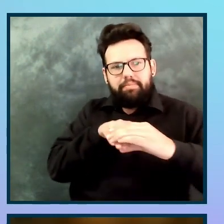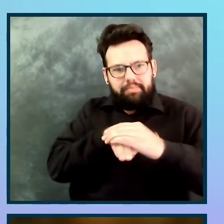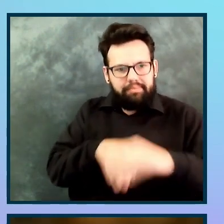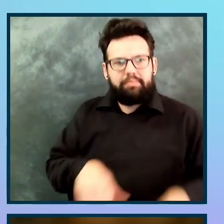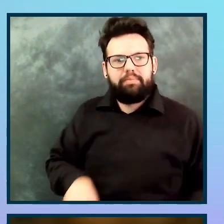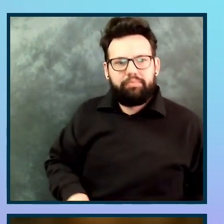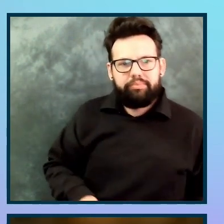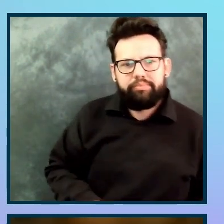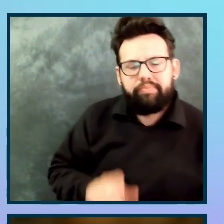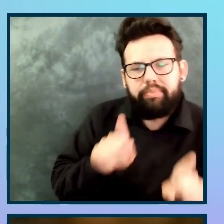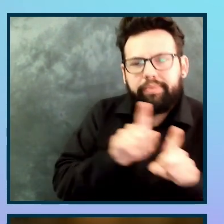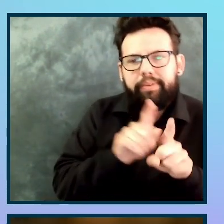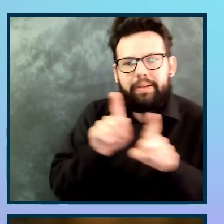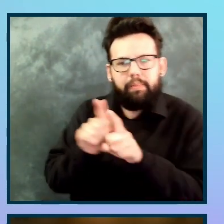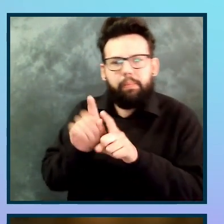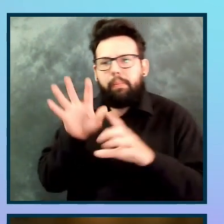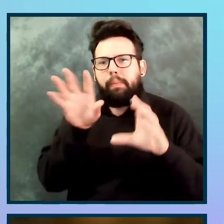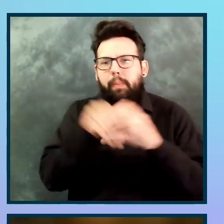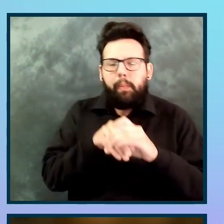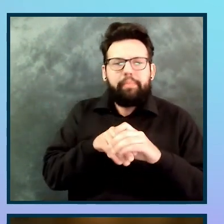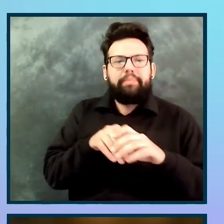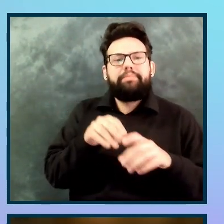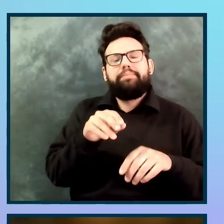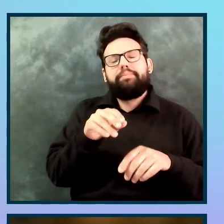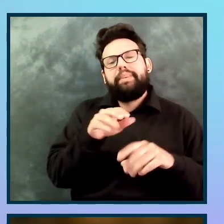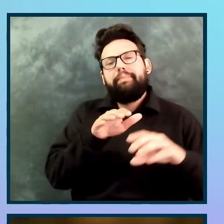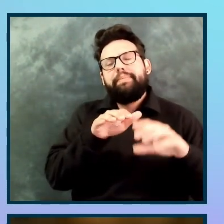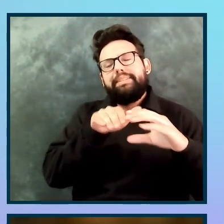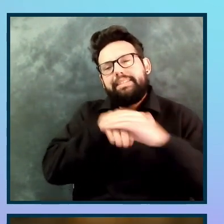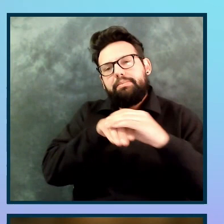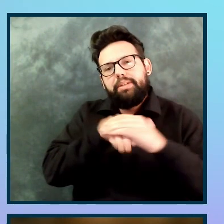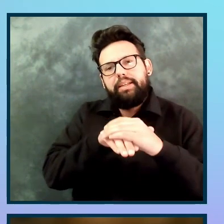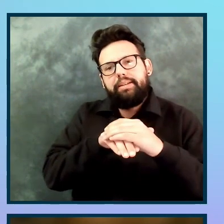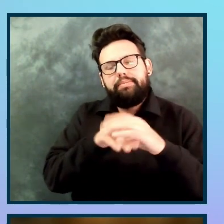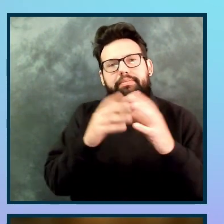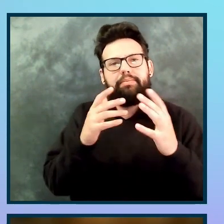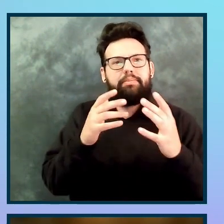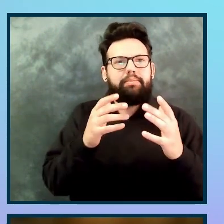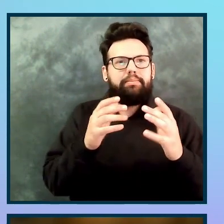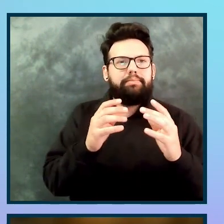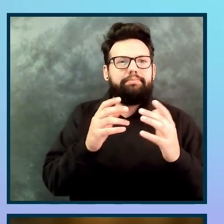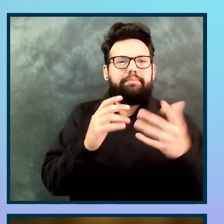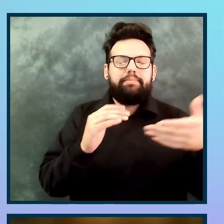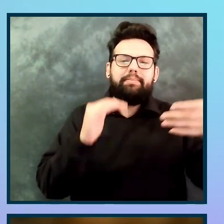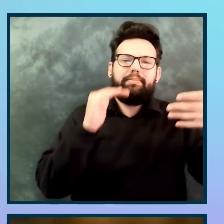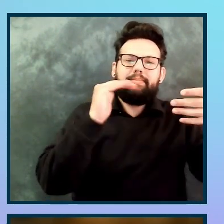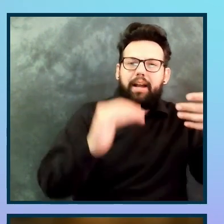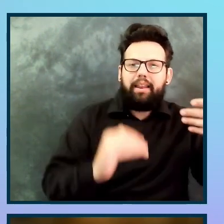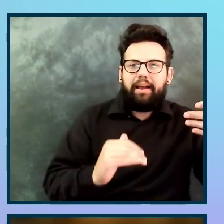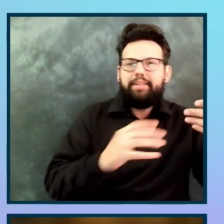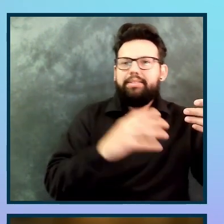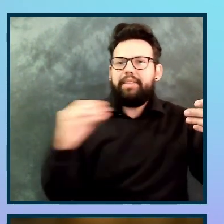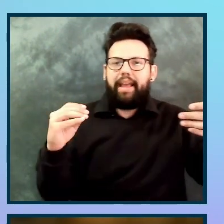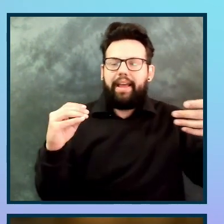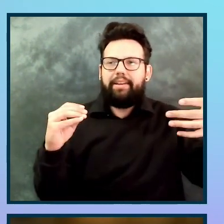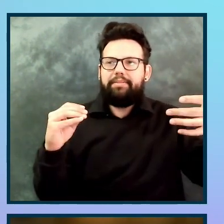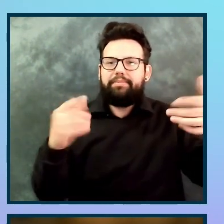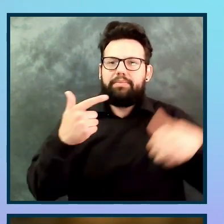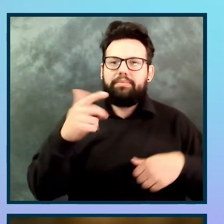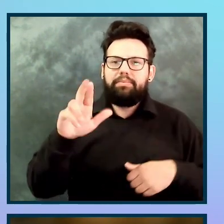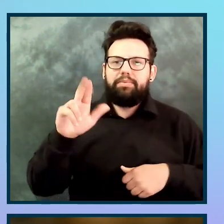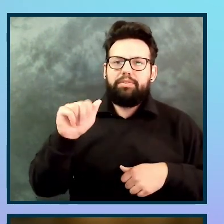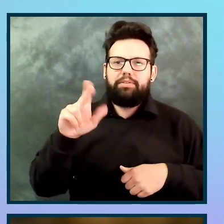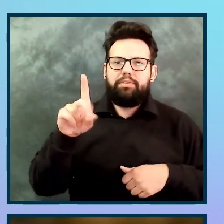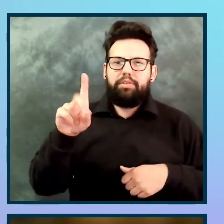and guardrails. And so I like to describe guidelines as the guidelines guide us, the guardrails stop us. And so